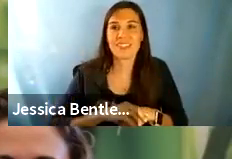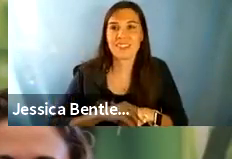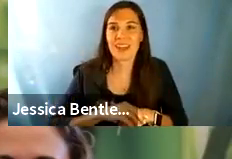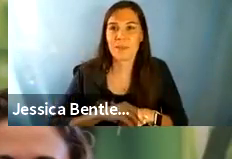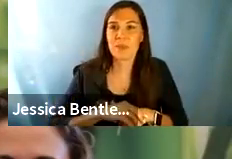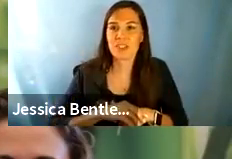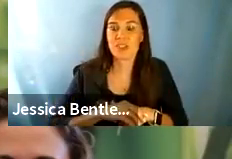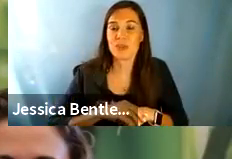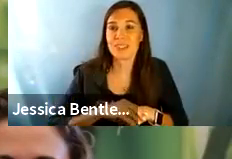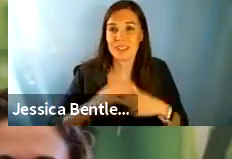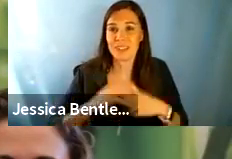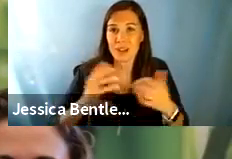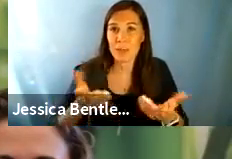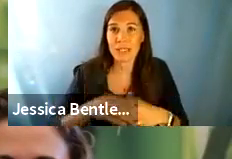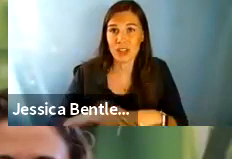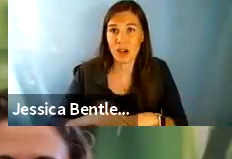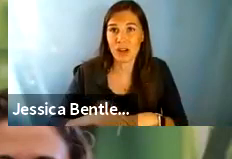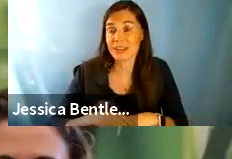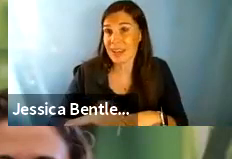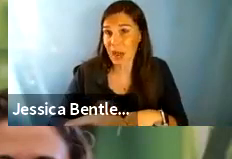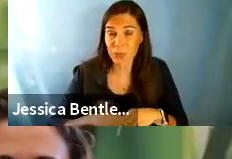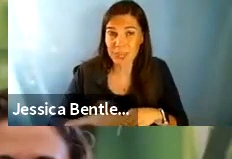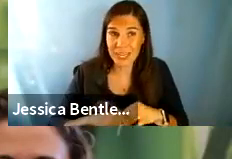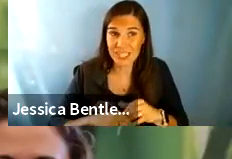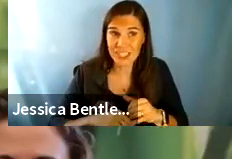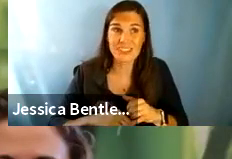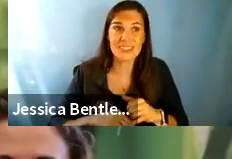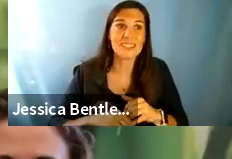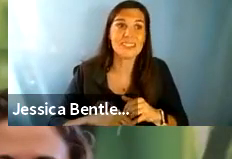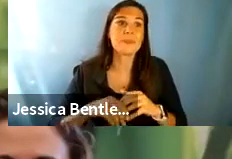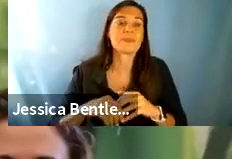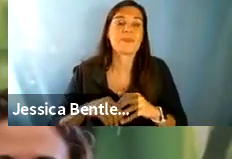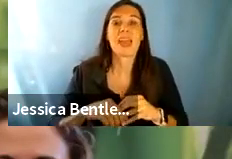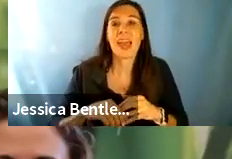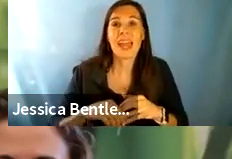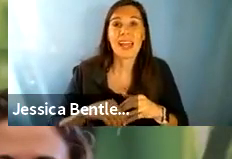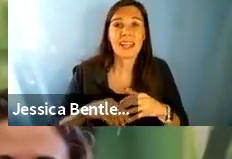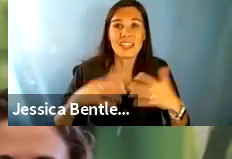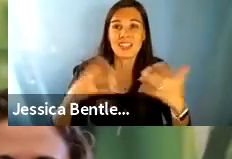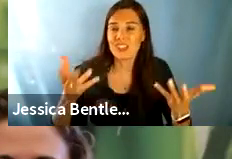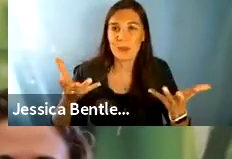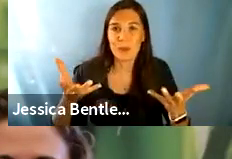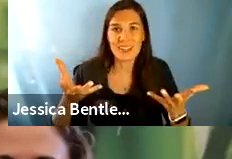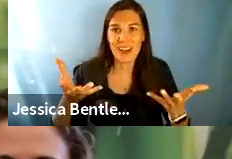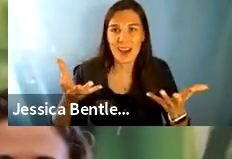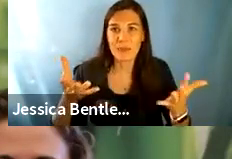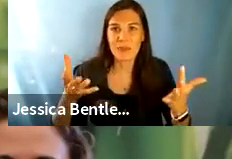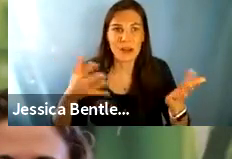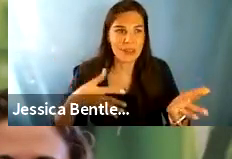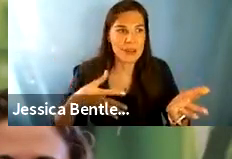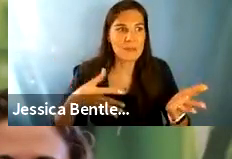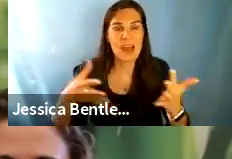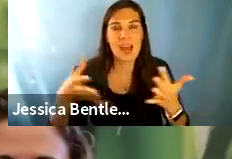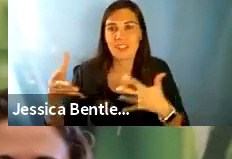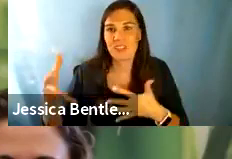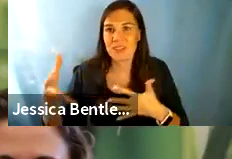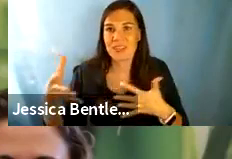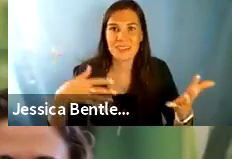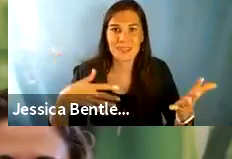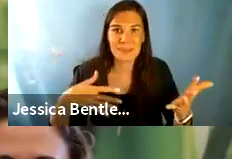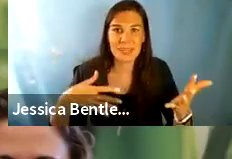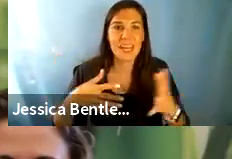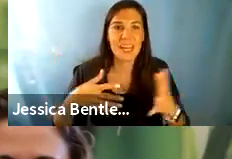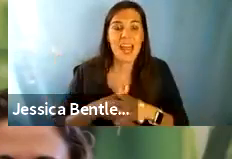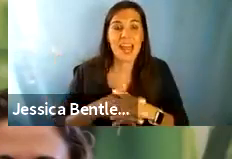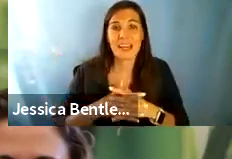other states to come in where students can go up and talk and network with agencies. And it's just a great time for alumni,